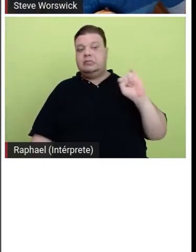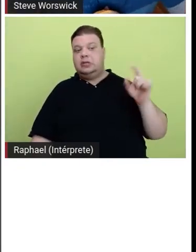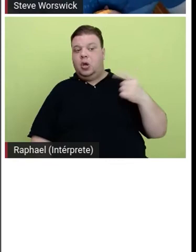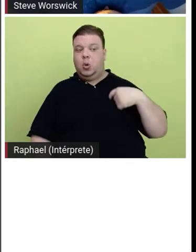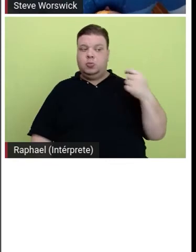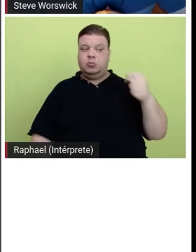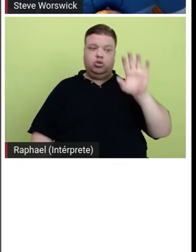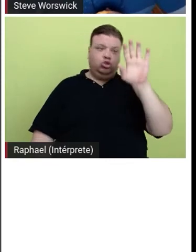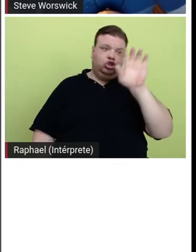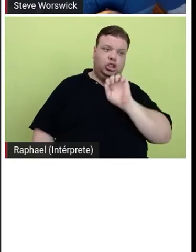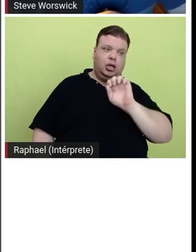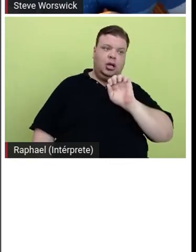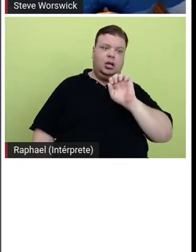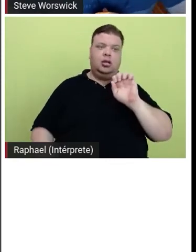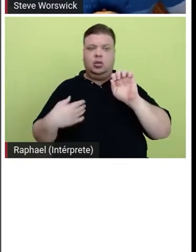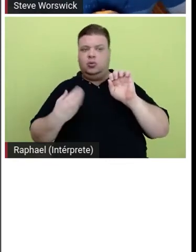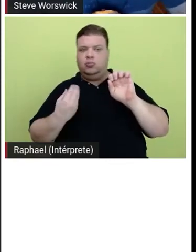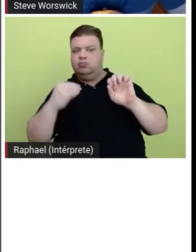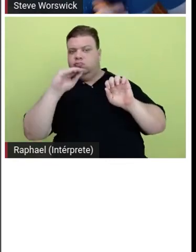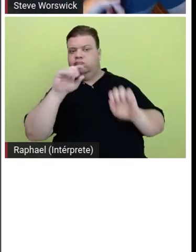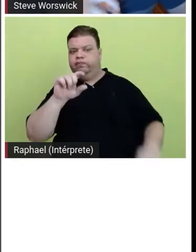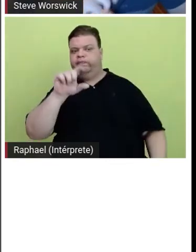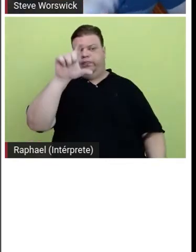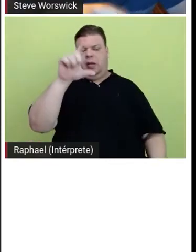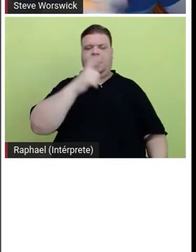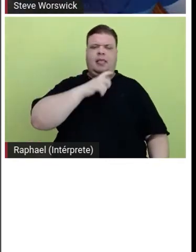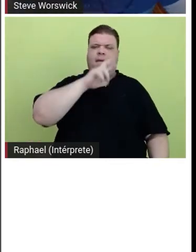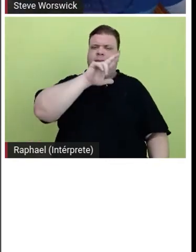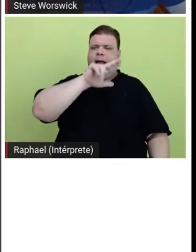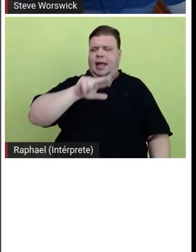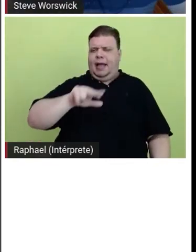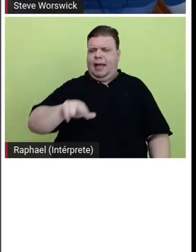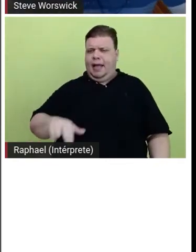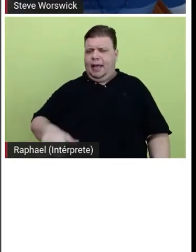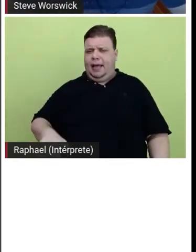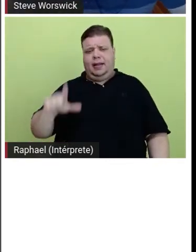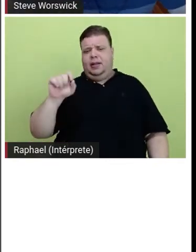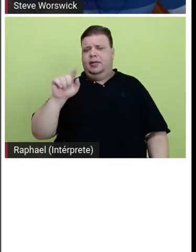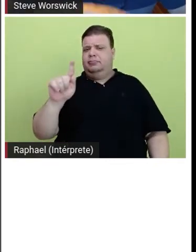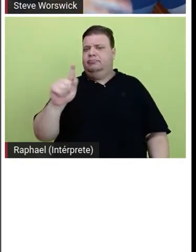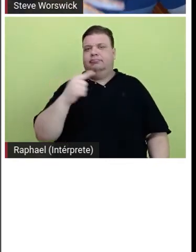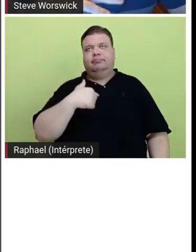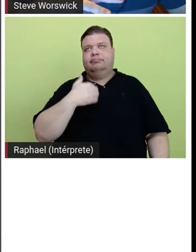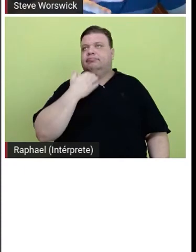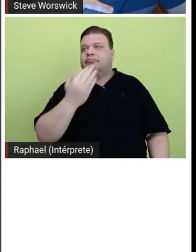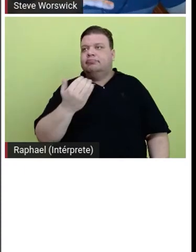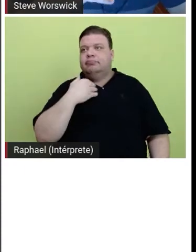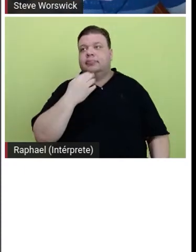So every time Kooky learns something, she will learn it for the person who's taught her.